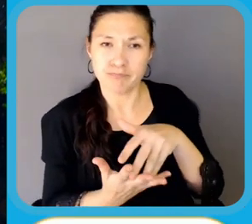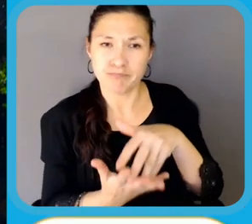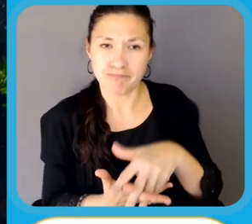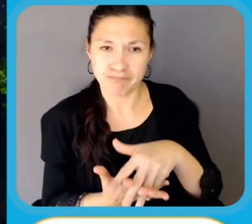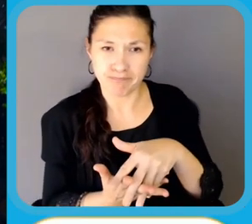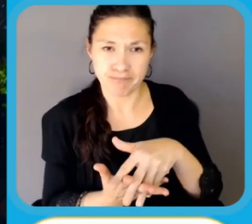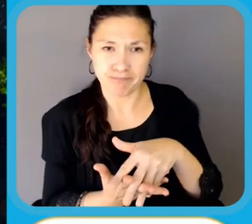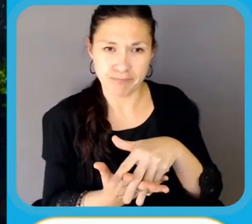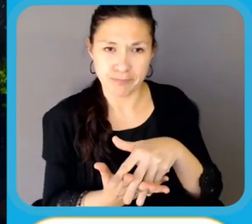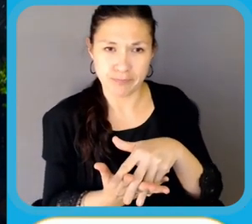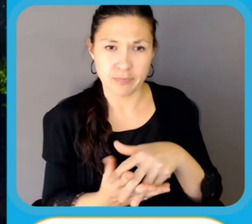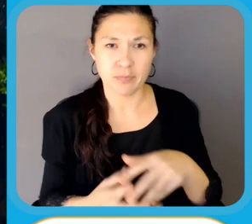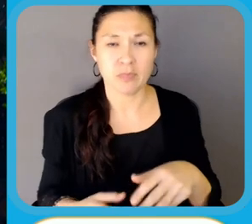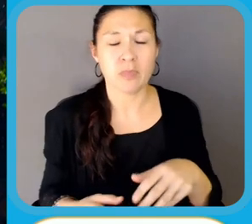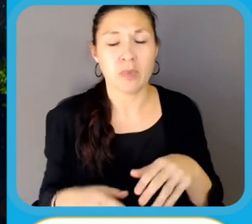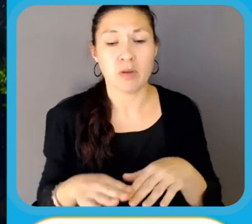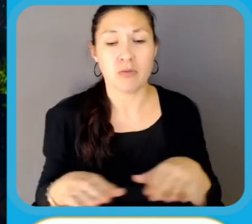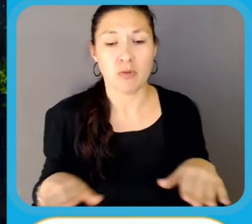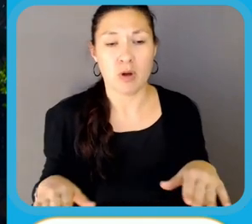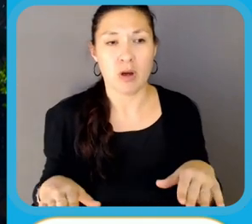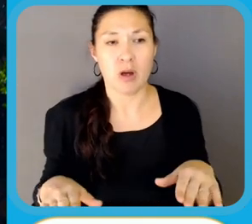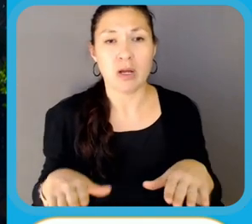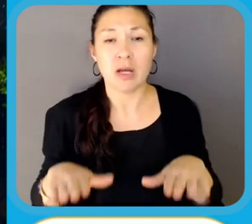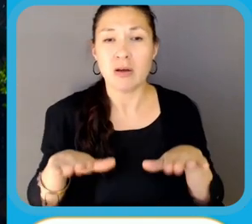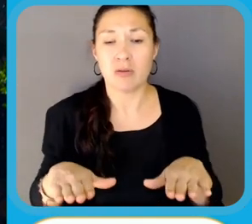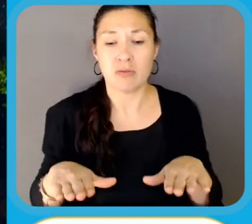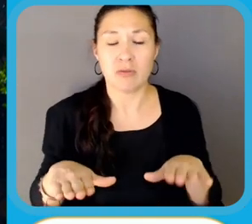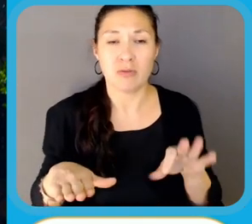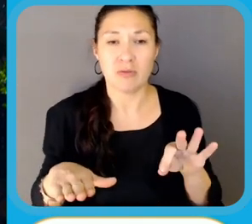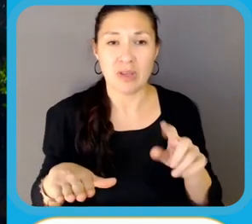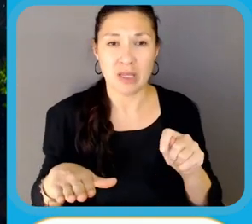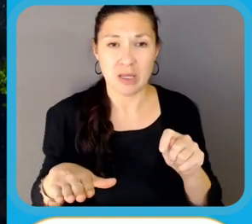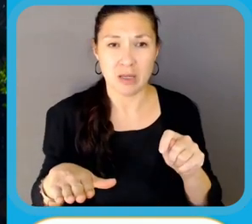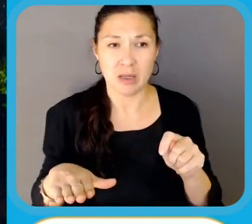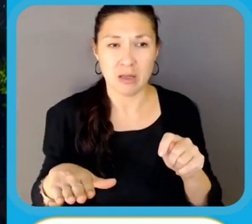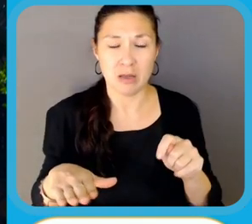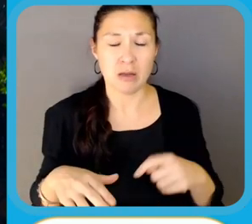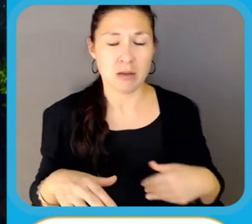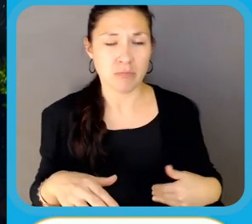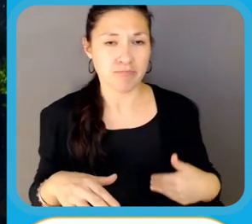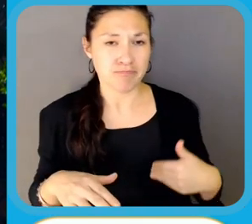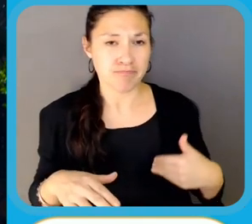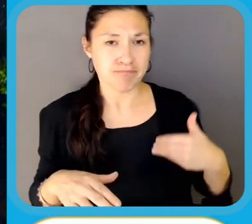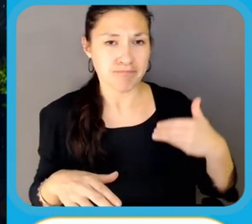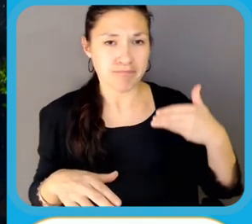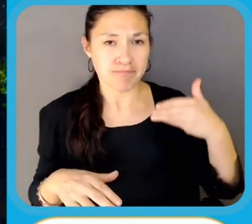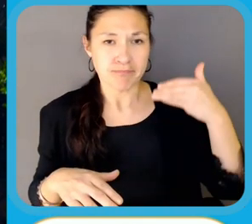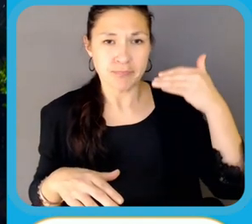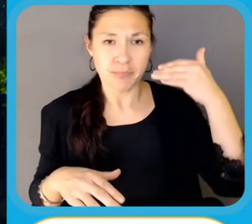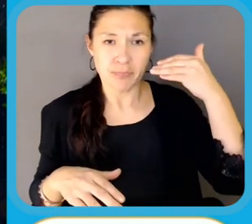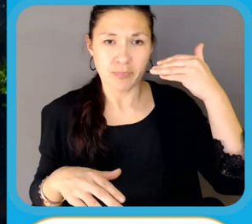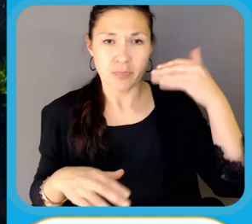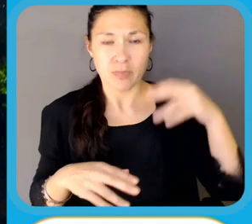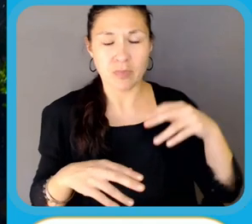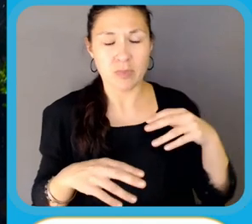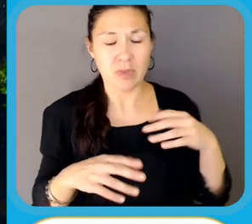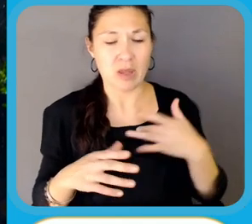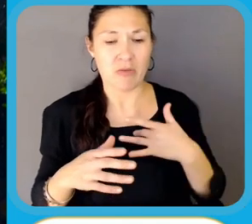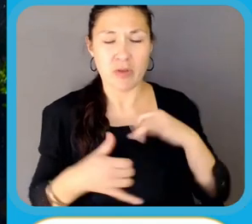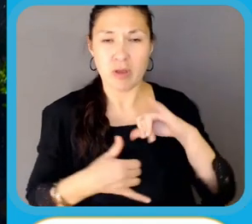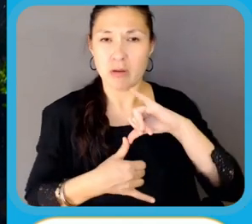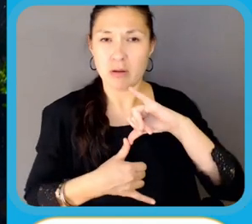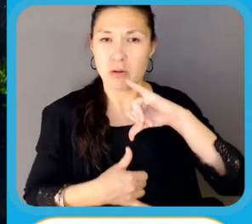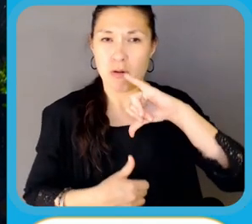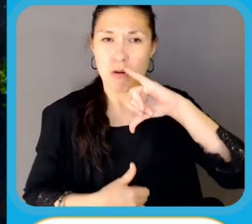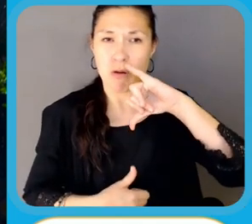And pressing down through the feet, lengthen the spine, sitting tall, lifting up through the chest and relaxing